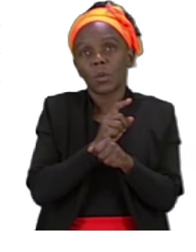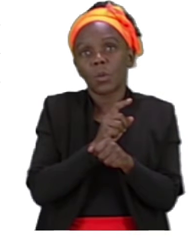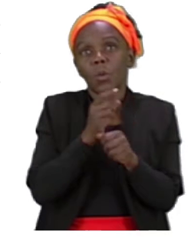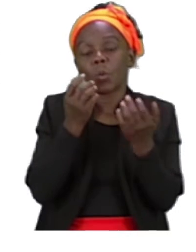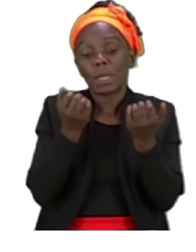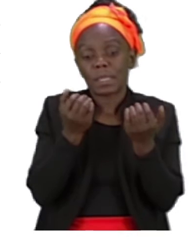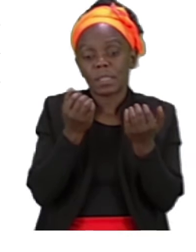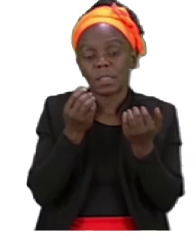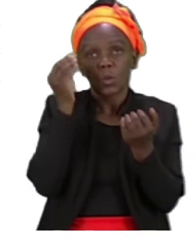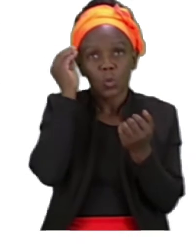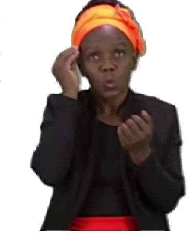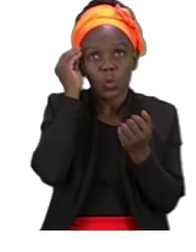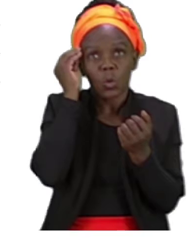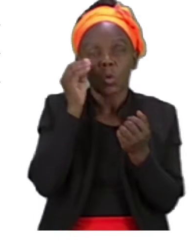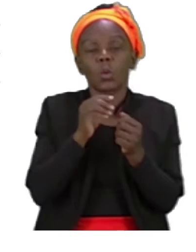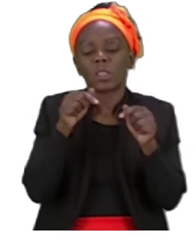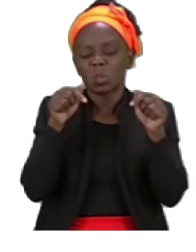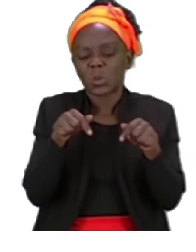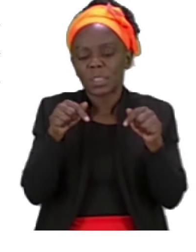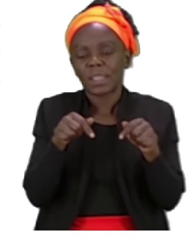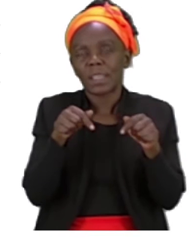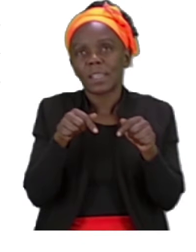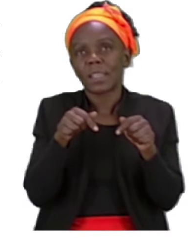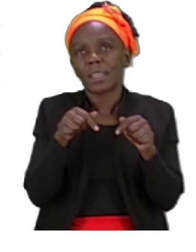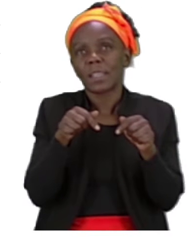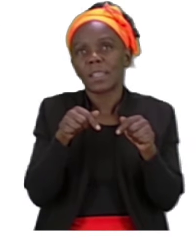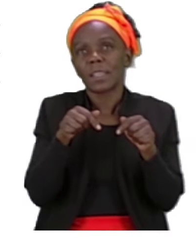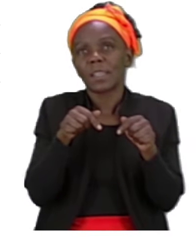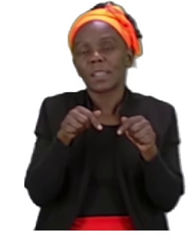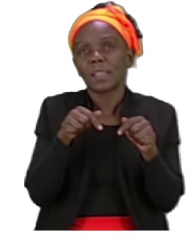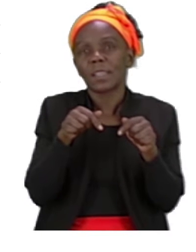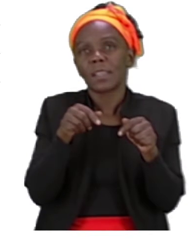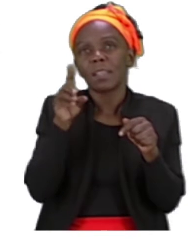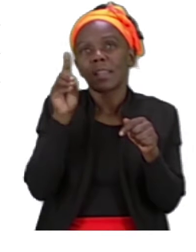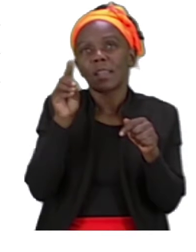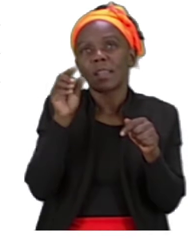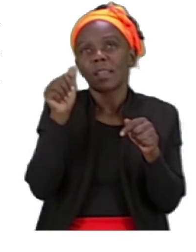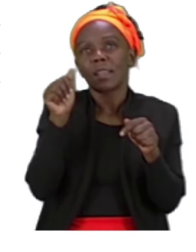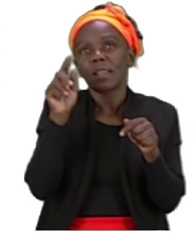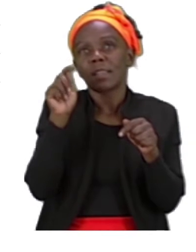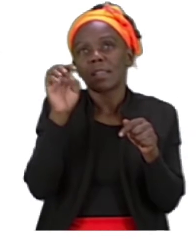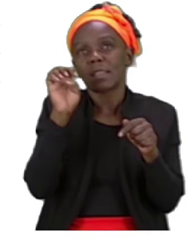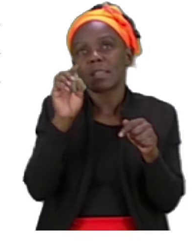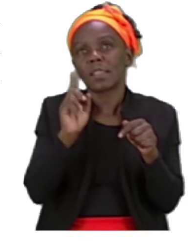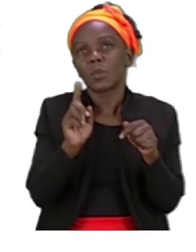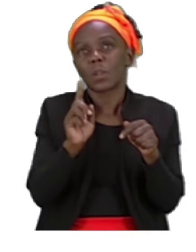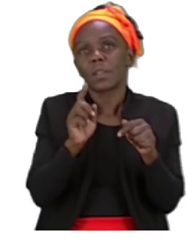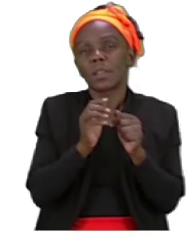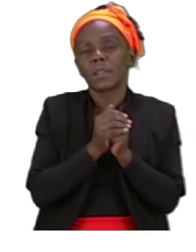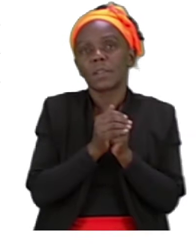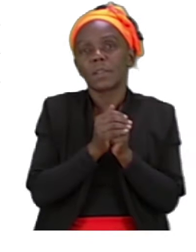one says, today's date is. That means we need to look at the calendar and find